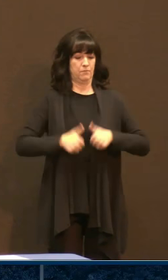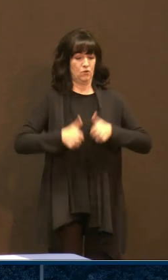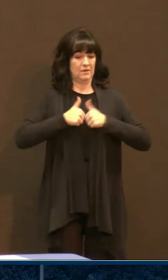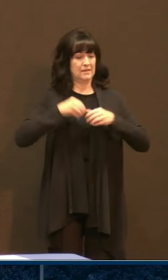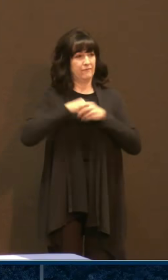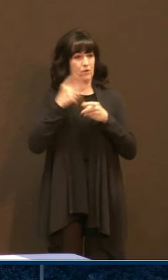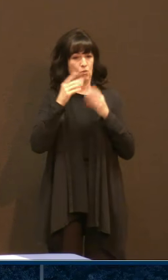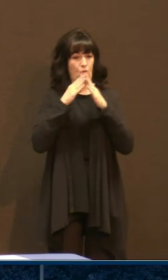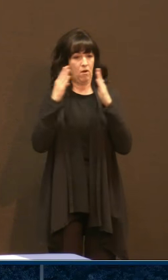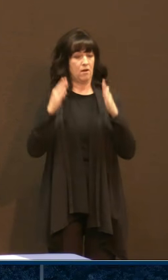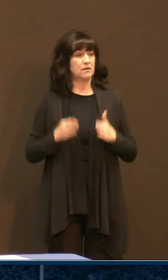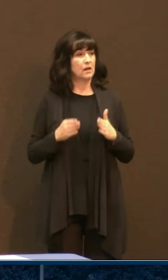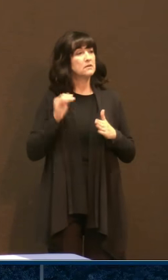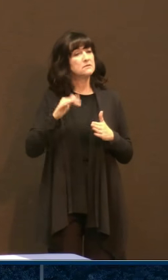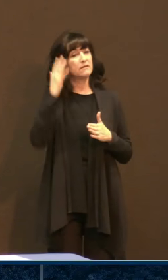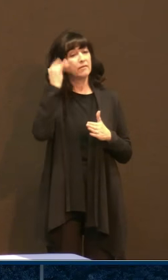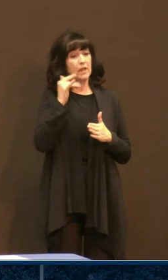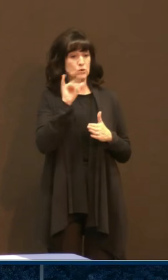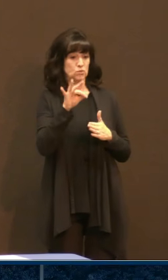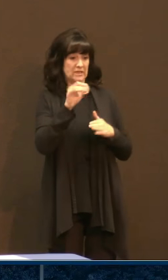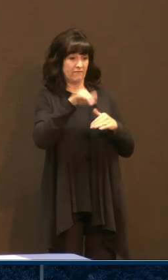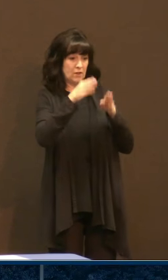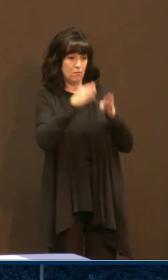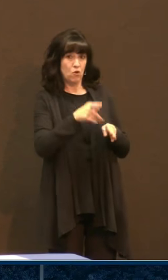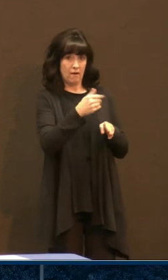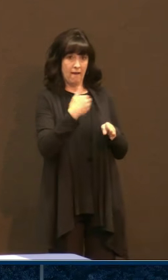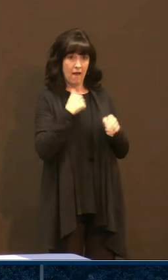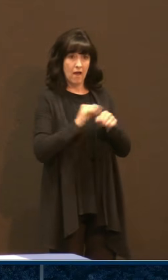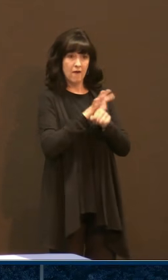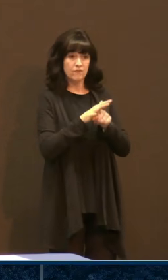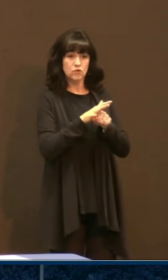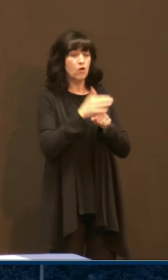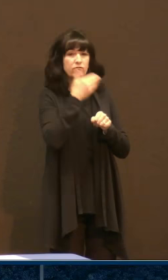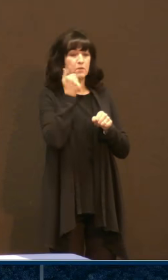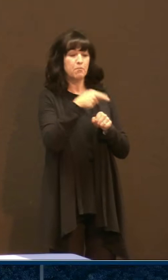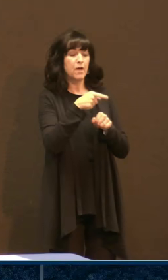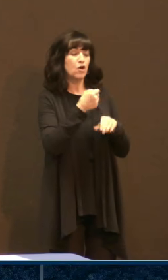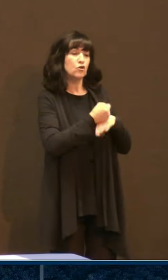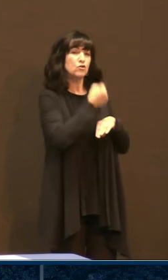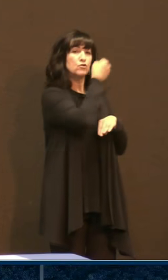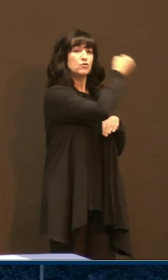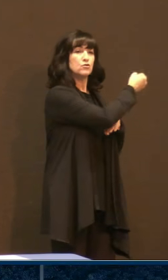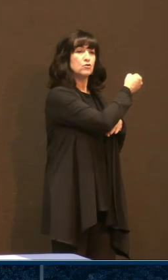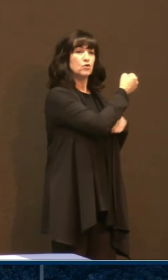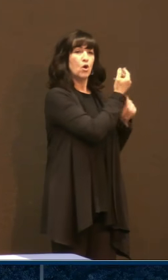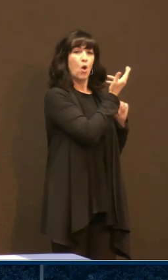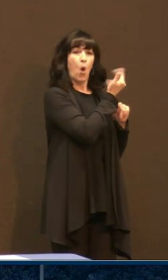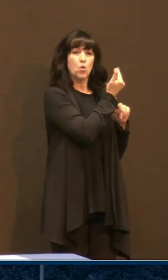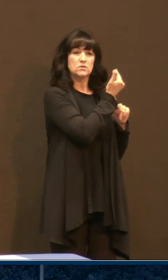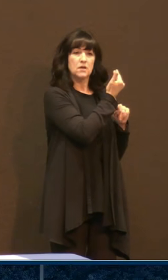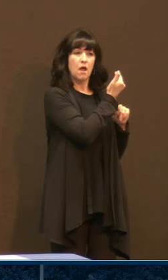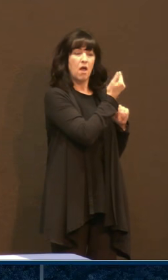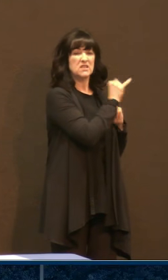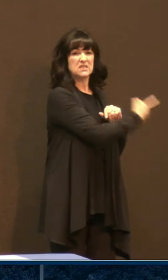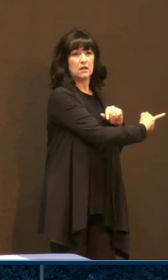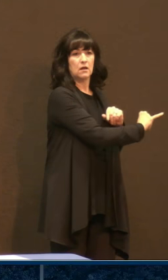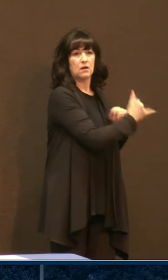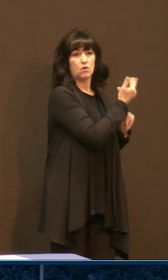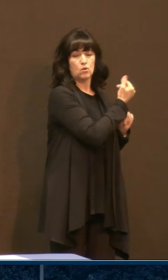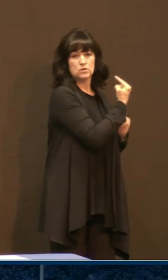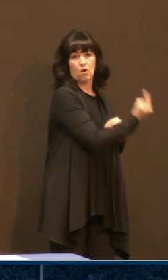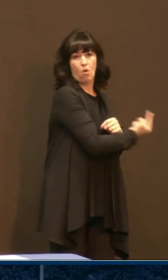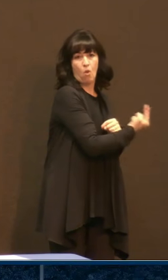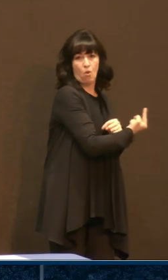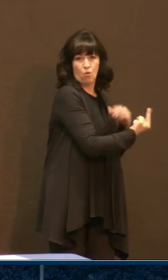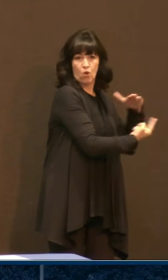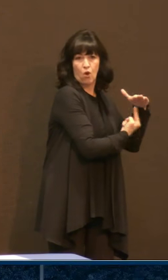hotel to help self-isolate. And that's why we're imposing really significant, and you mentioned the guidelines that